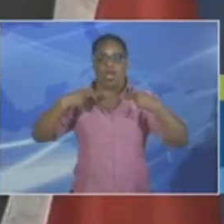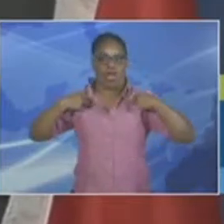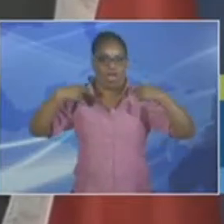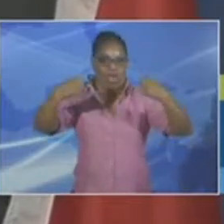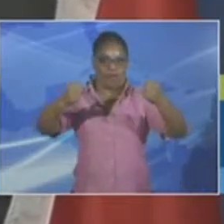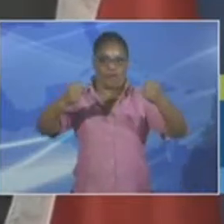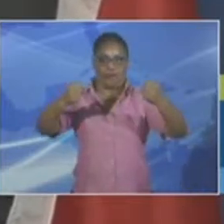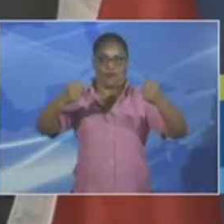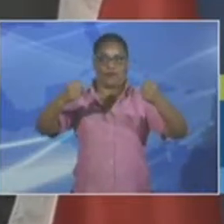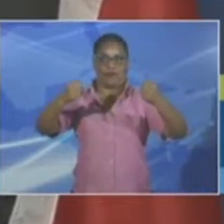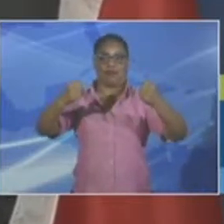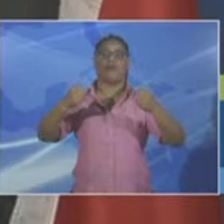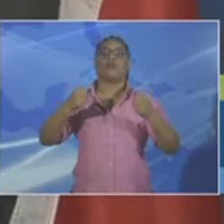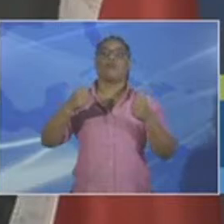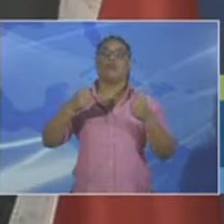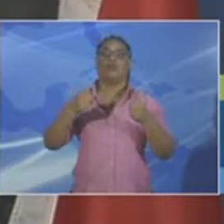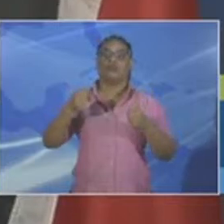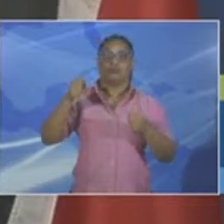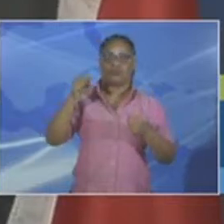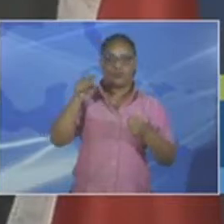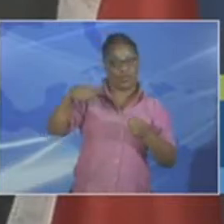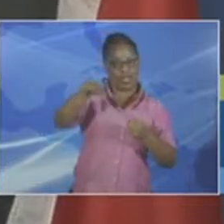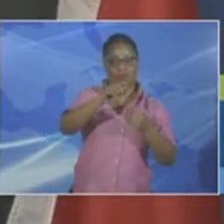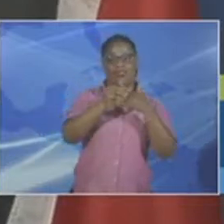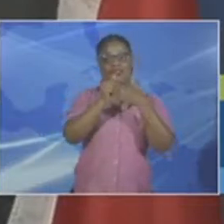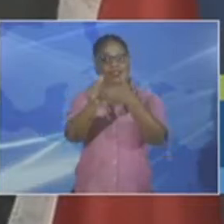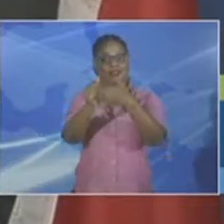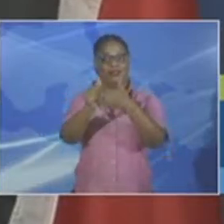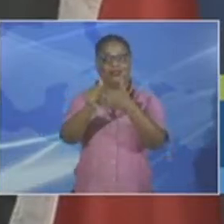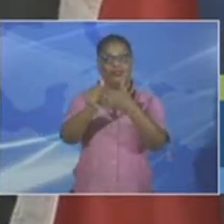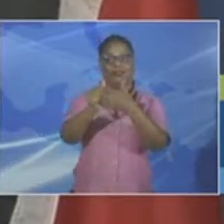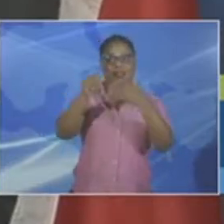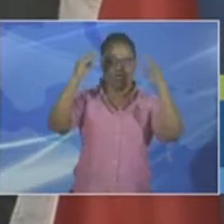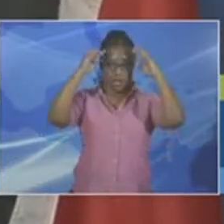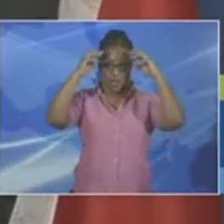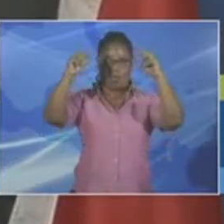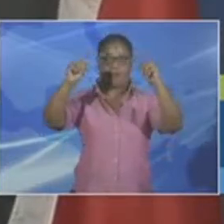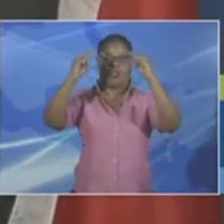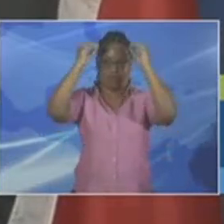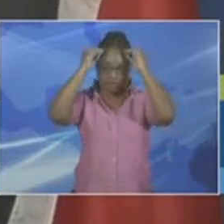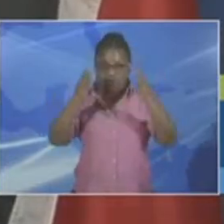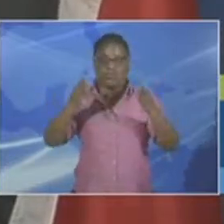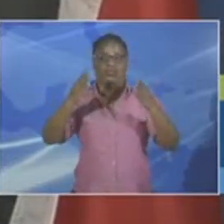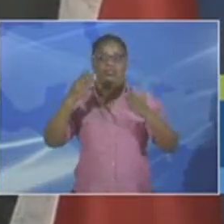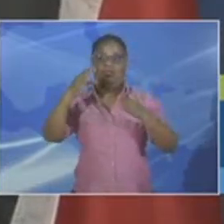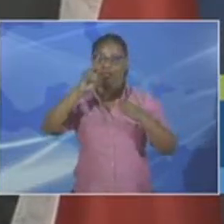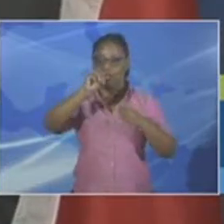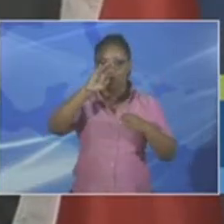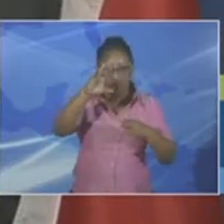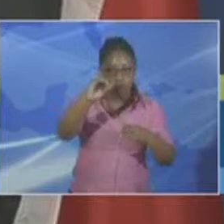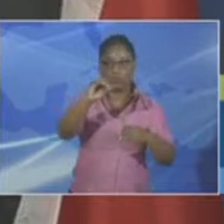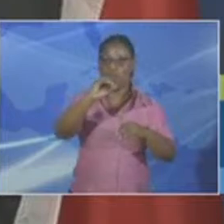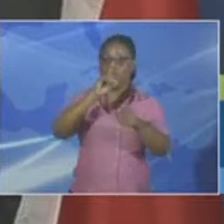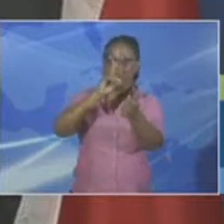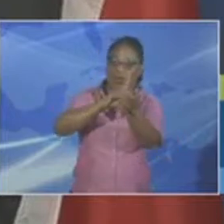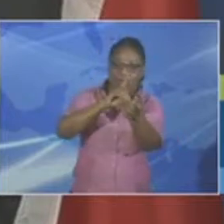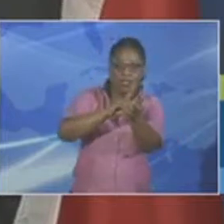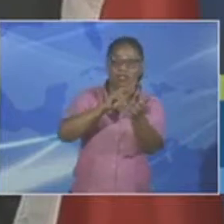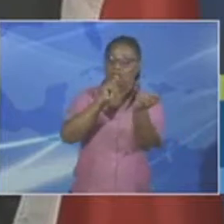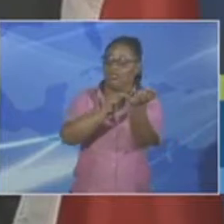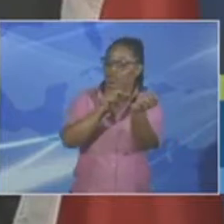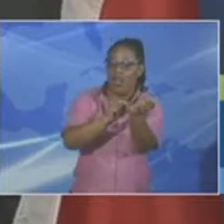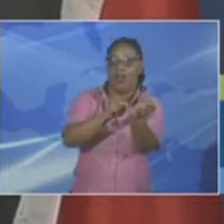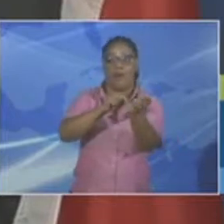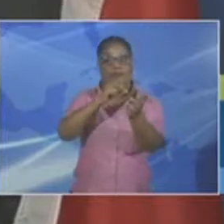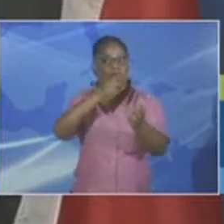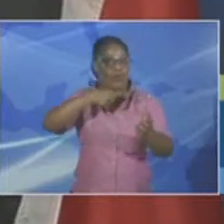the CMO, the doctors, the nurses, the ambulance drivers, all the support staff, all those people in